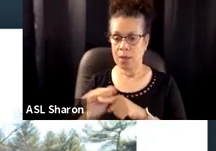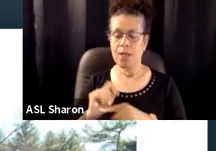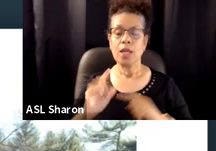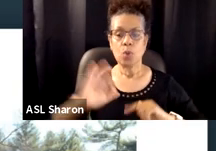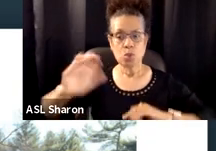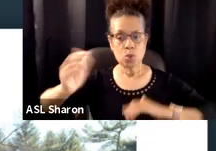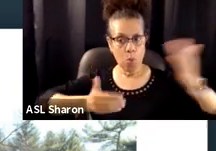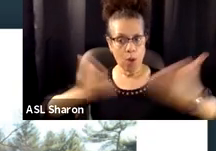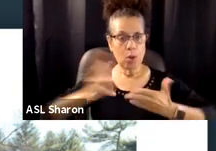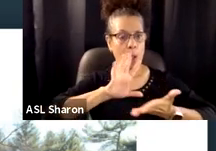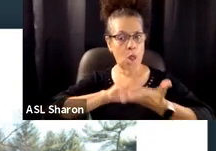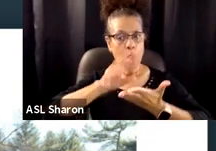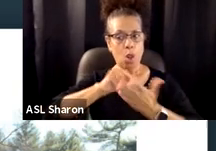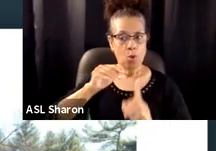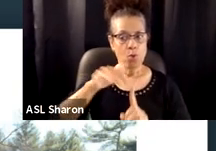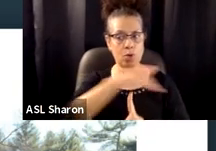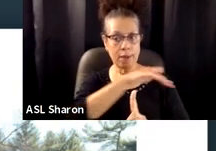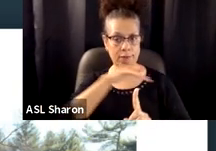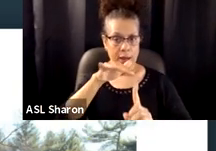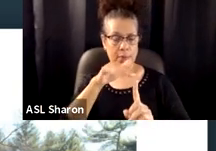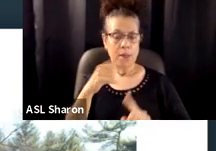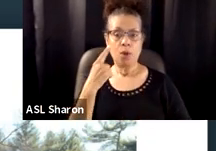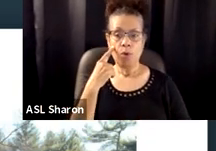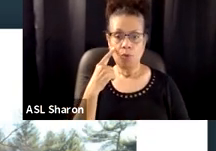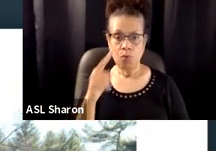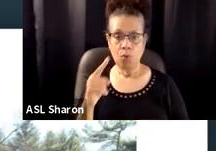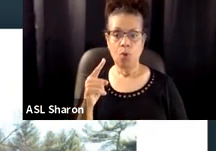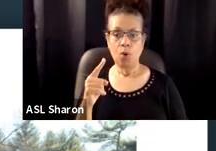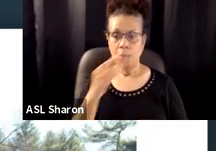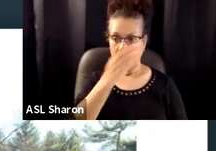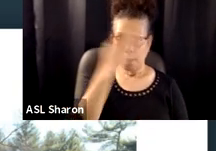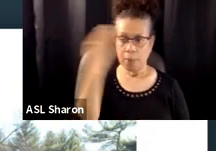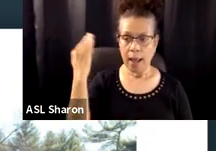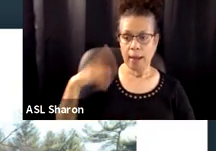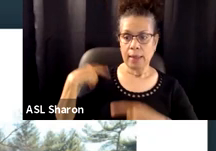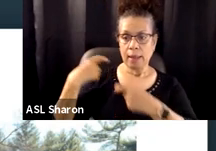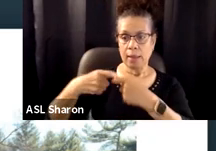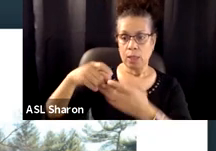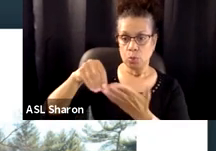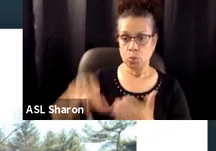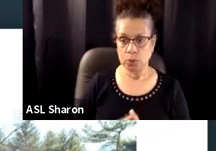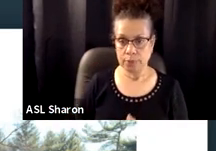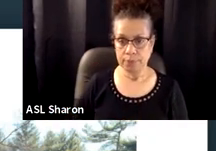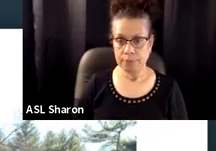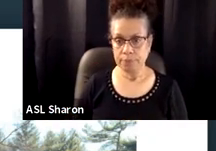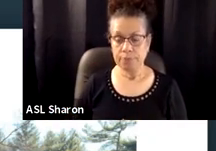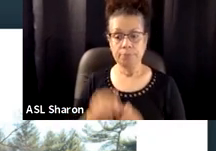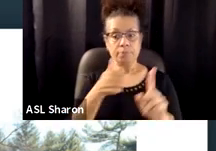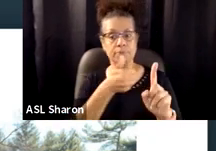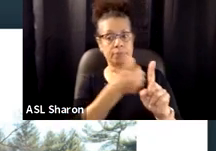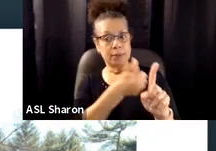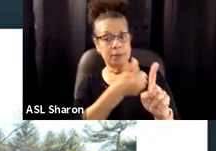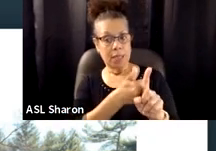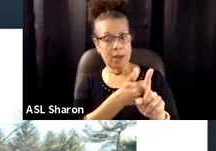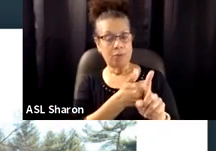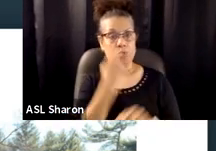affirming learning environments especially for uh black and latinx students and he too has